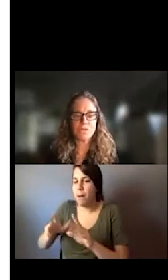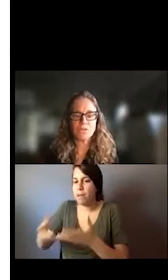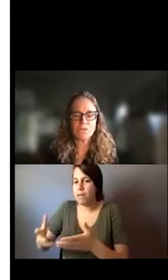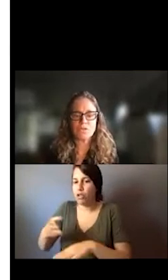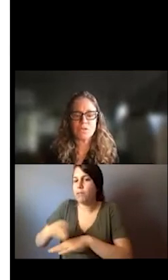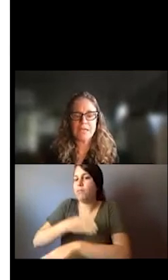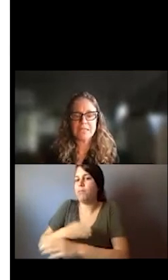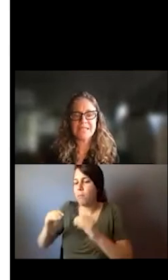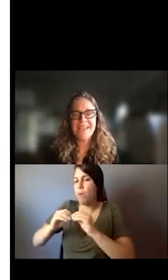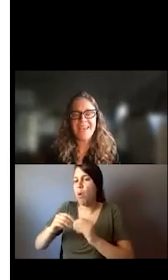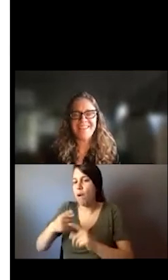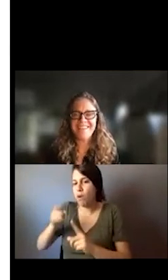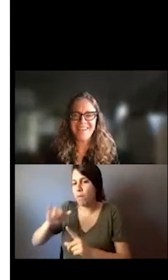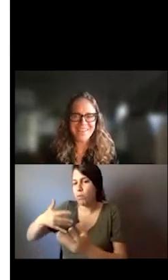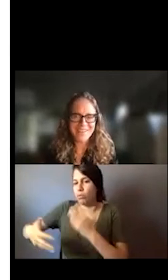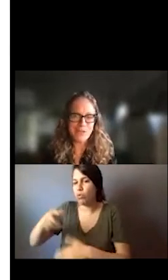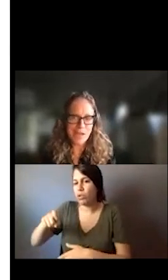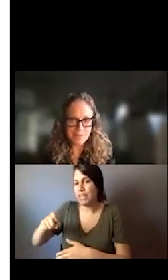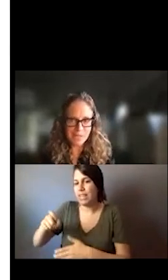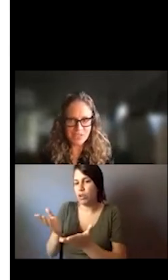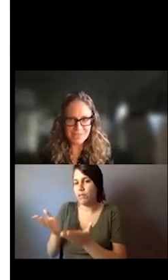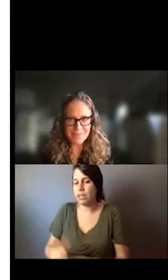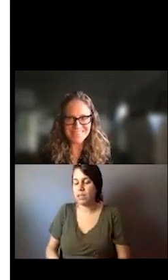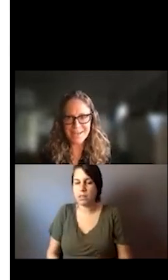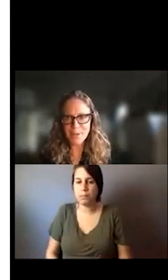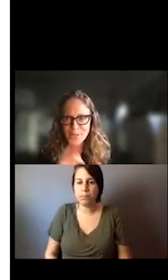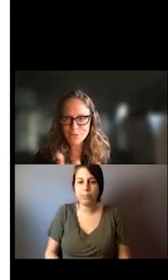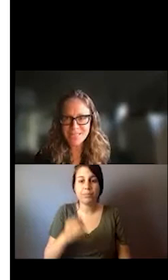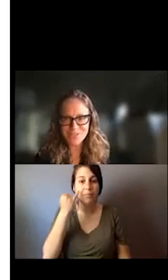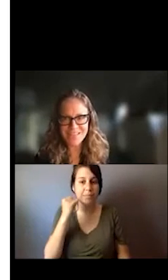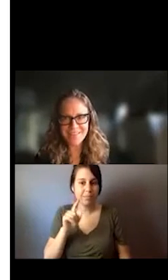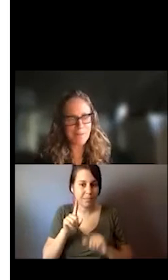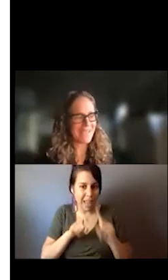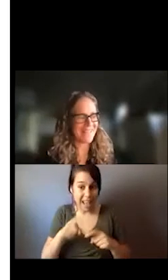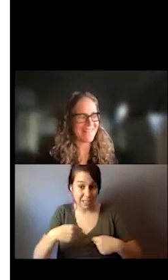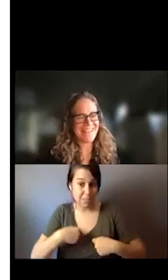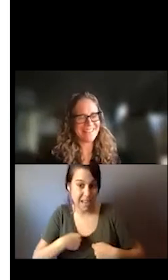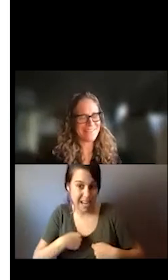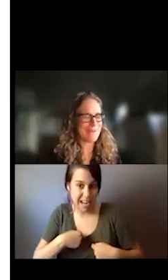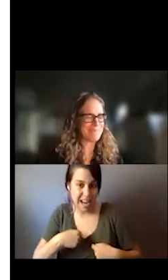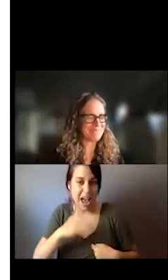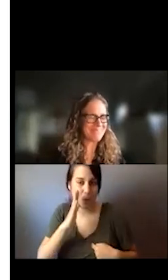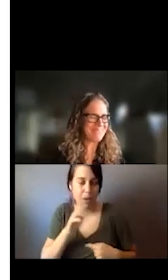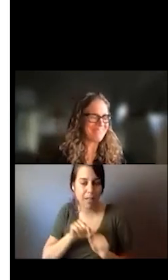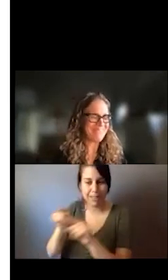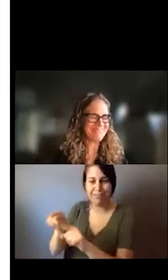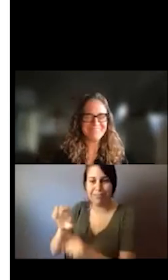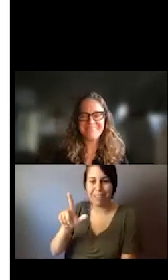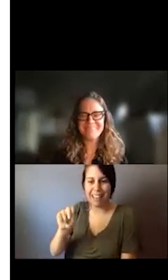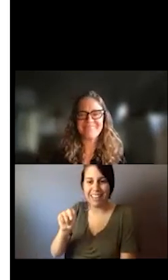information about social needs. And if you ask me any questions about that study, I'm going to direct you to Ellen. I'm going to make Ellen answer them.